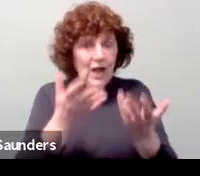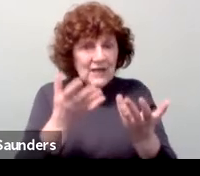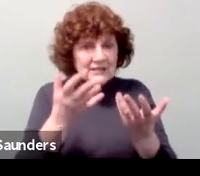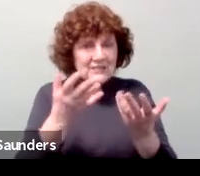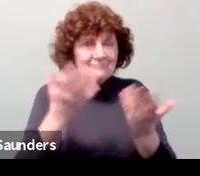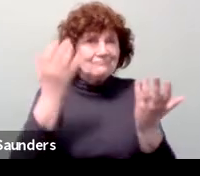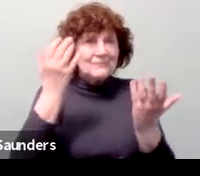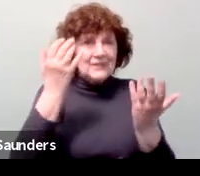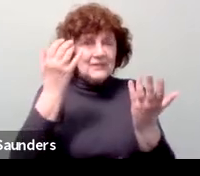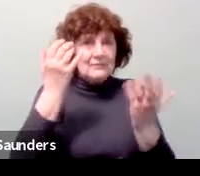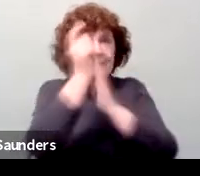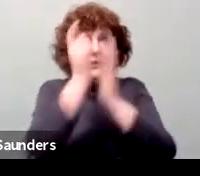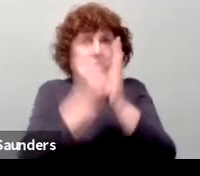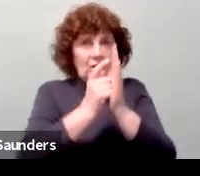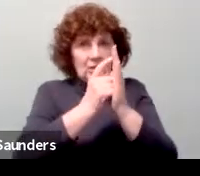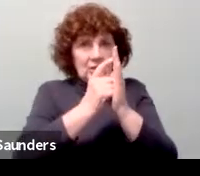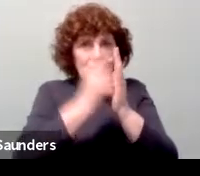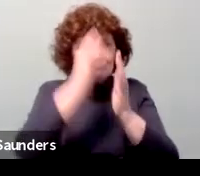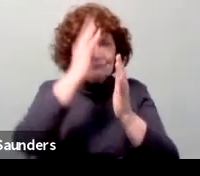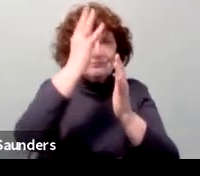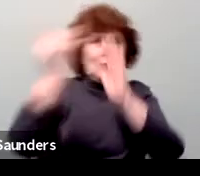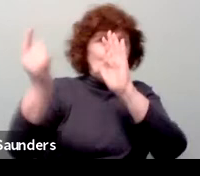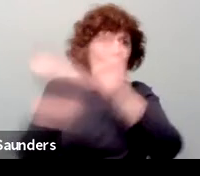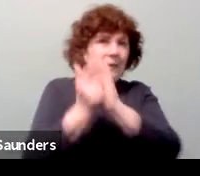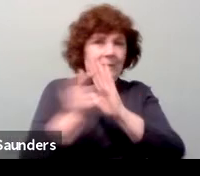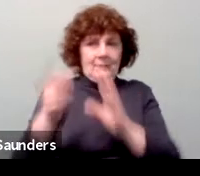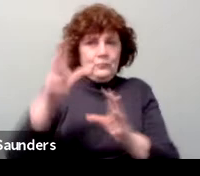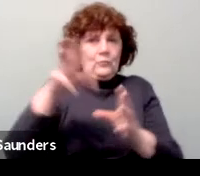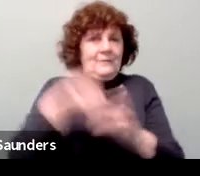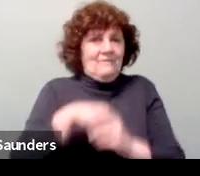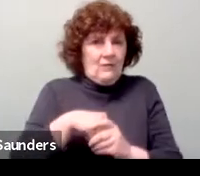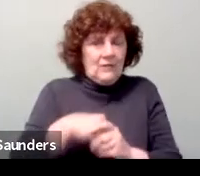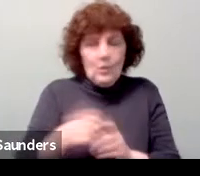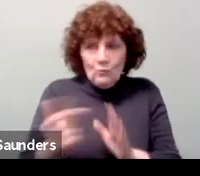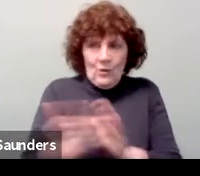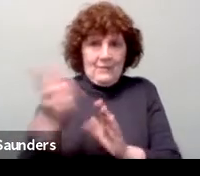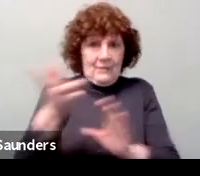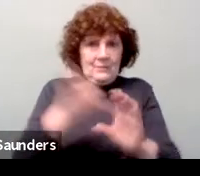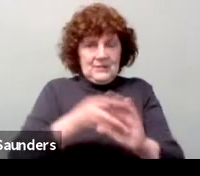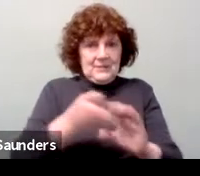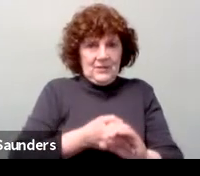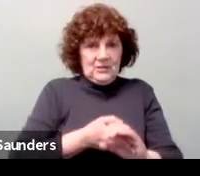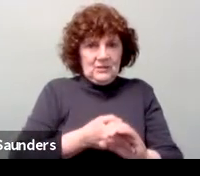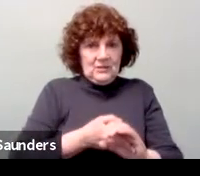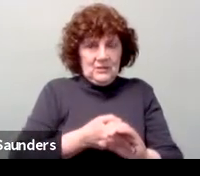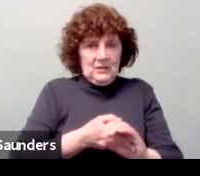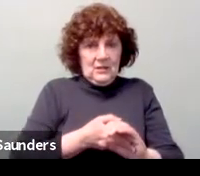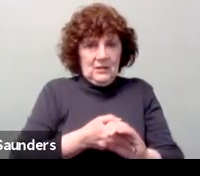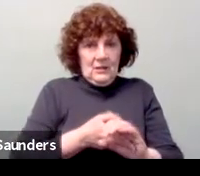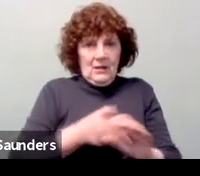legal response of the Talmud itself, when put to the